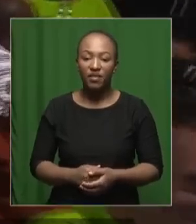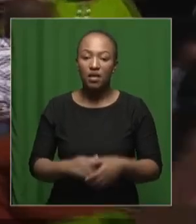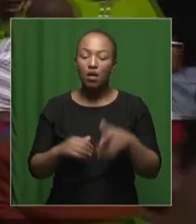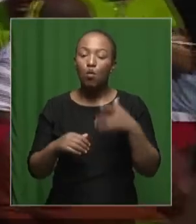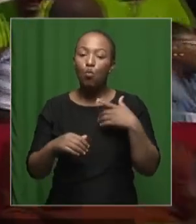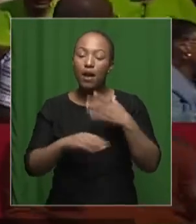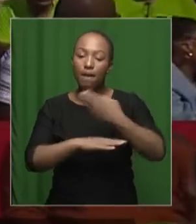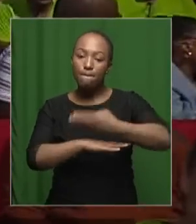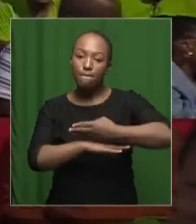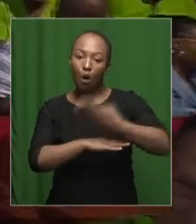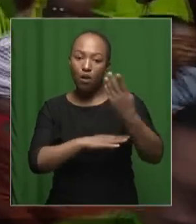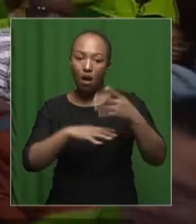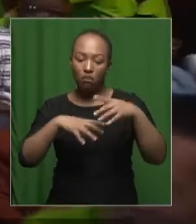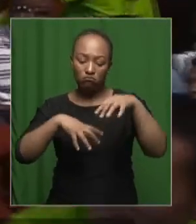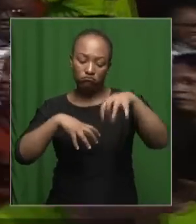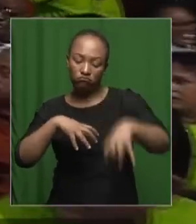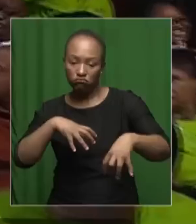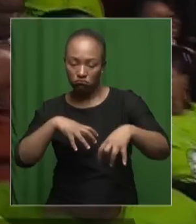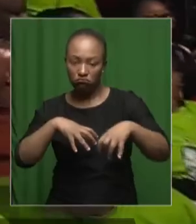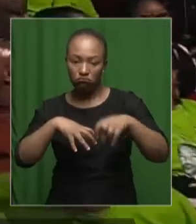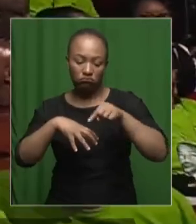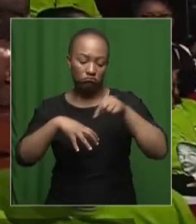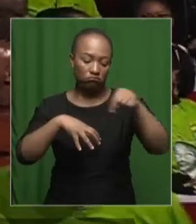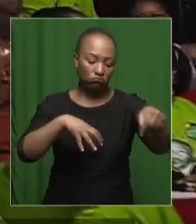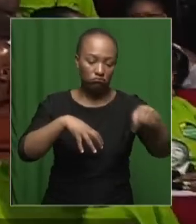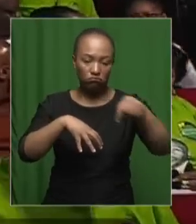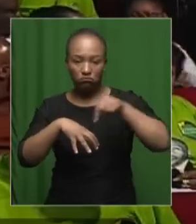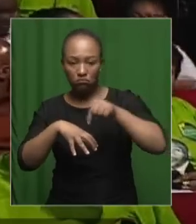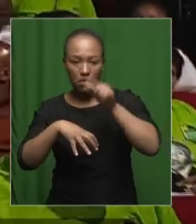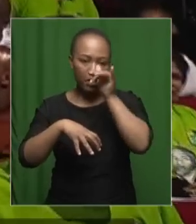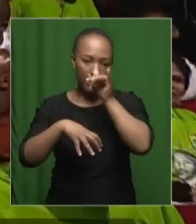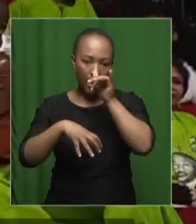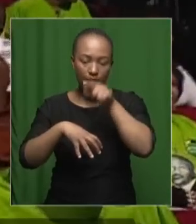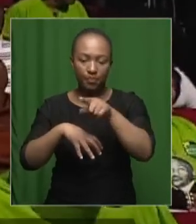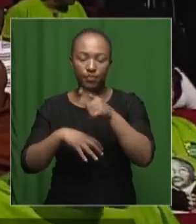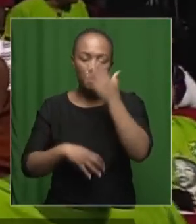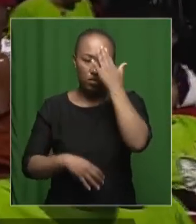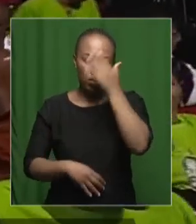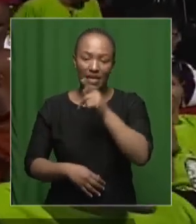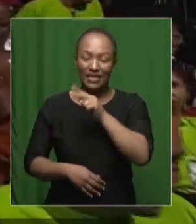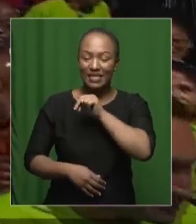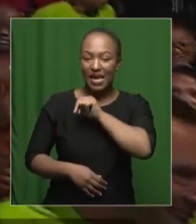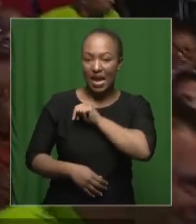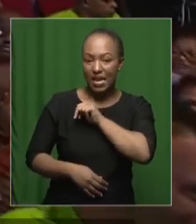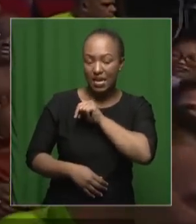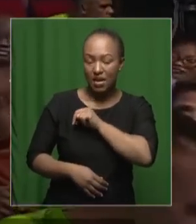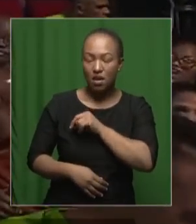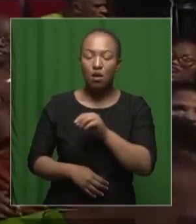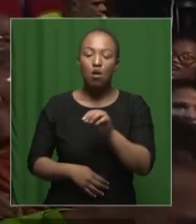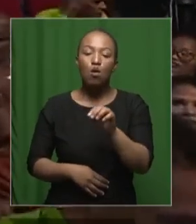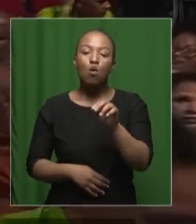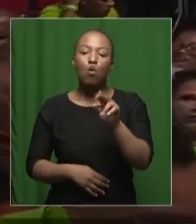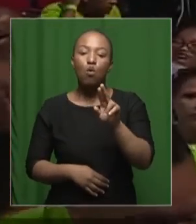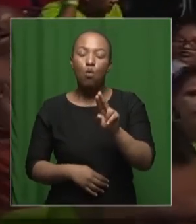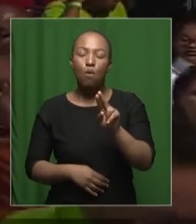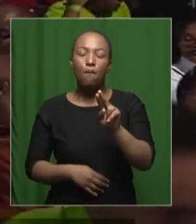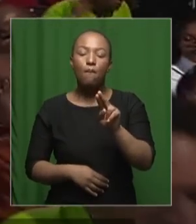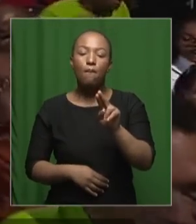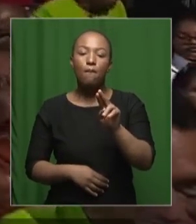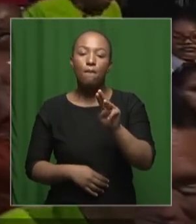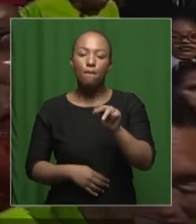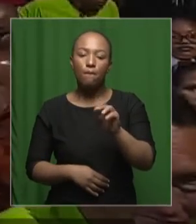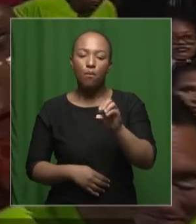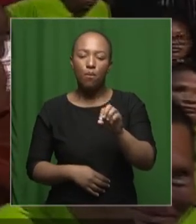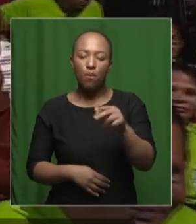well? We know the well-documented cases of areas in KwaZulu-Natal like Umhlabu Yalengana. Those have been reported in terms